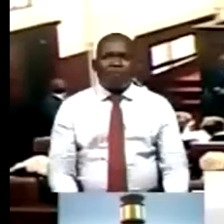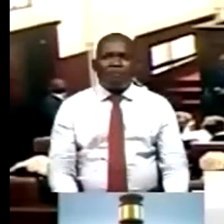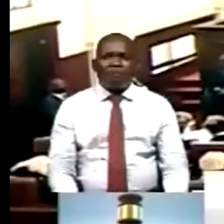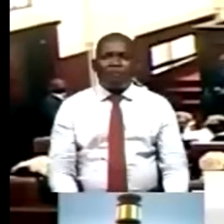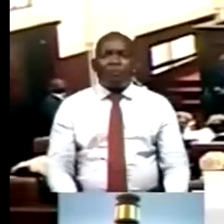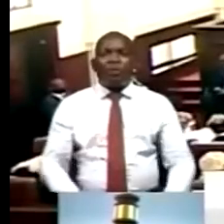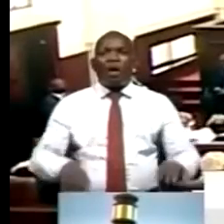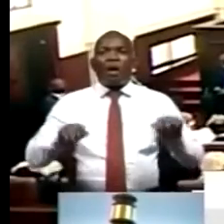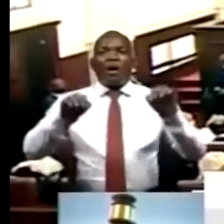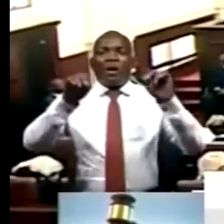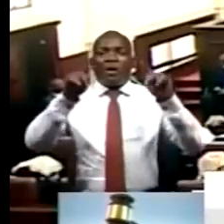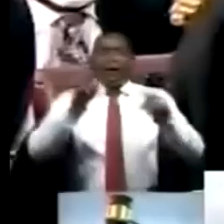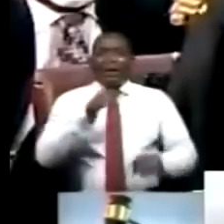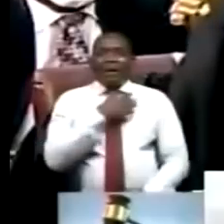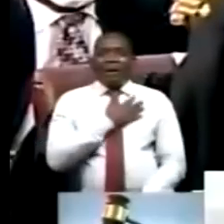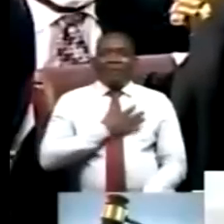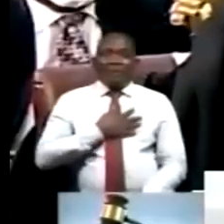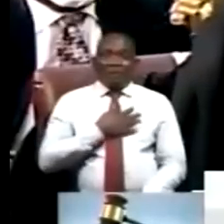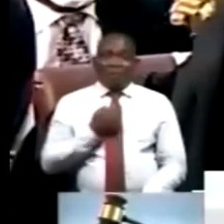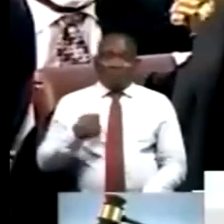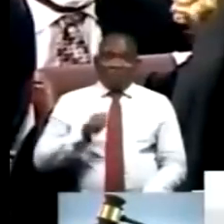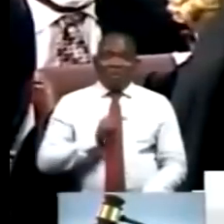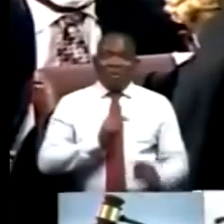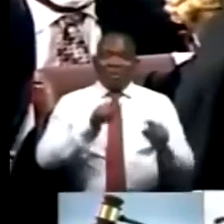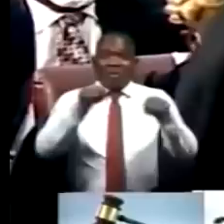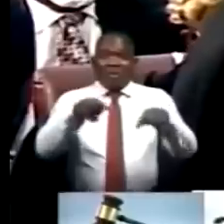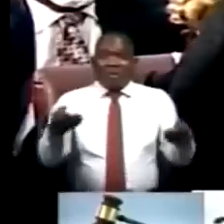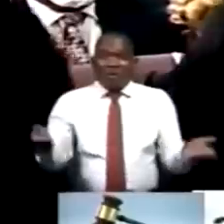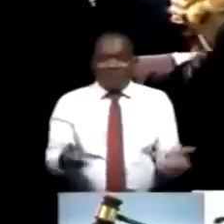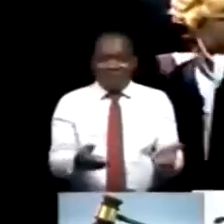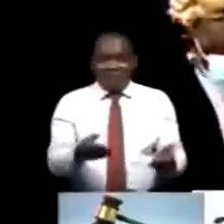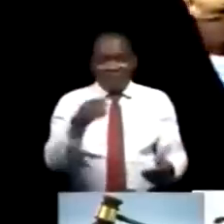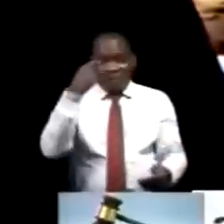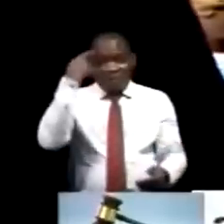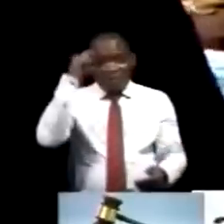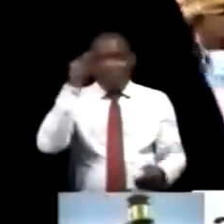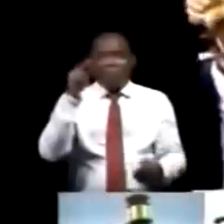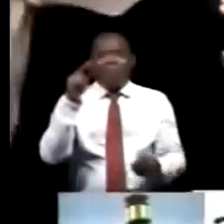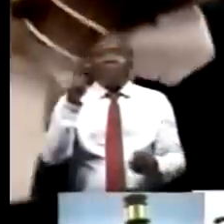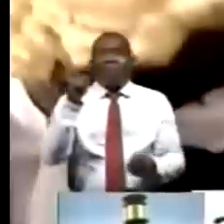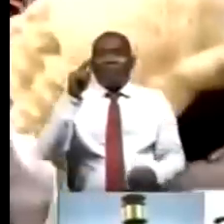If your lordships please, I appear for the petitioner and with me my learned friend Tony Lita.